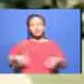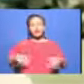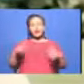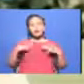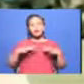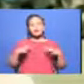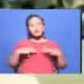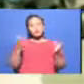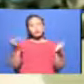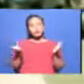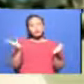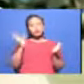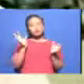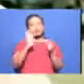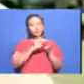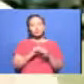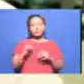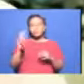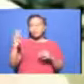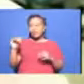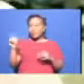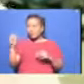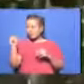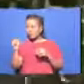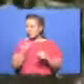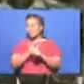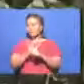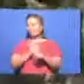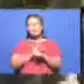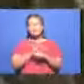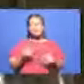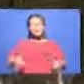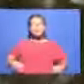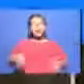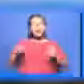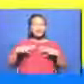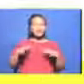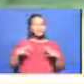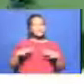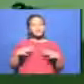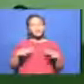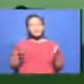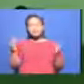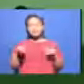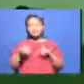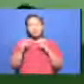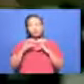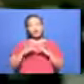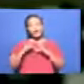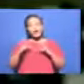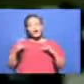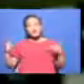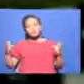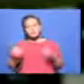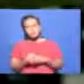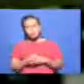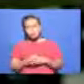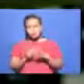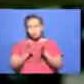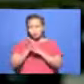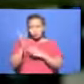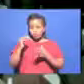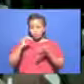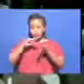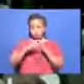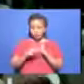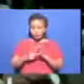one. As many young people as possible, as many numbers as we can take, expand. Kupitia mpango madhubuti wa mageuzi wa Rais